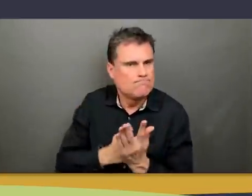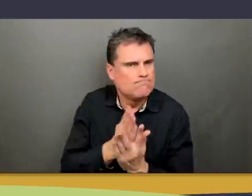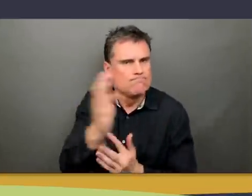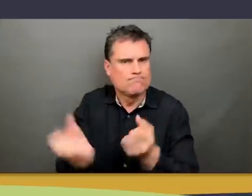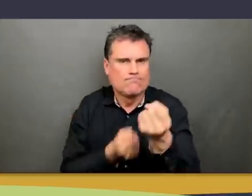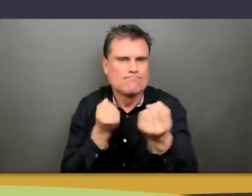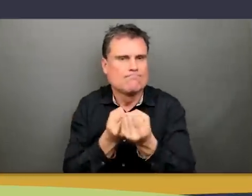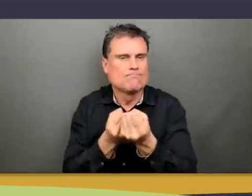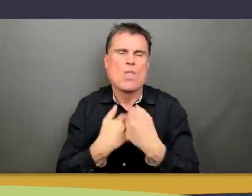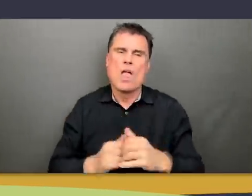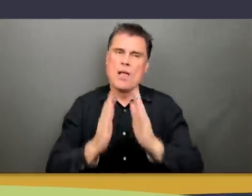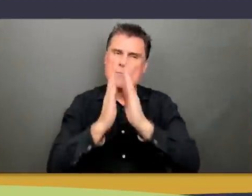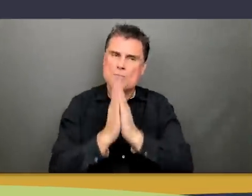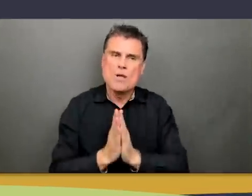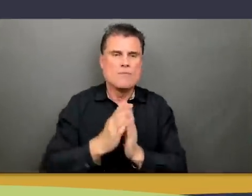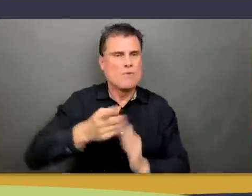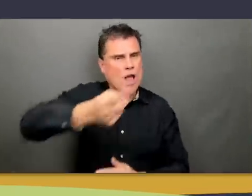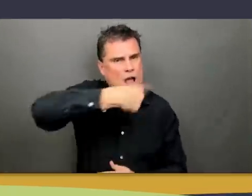again.